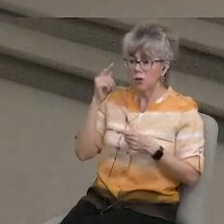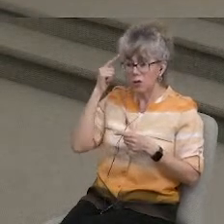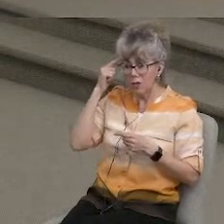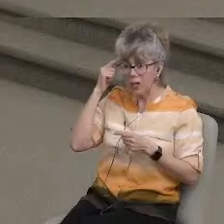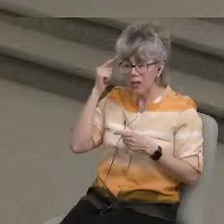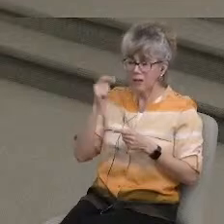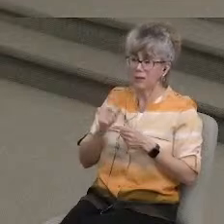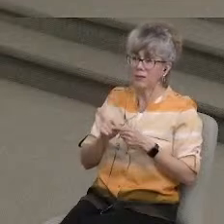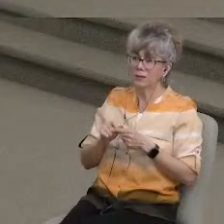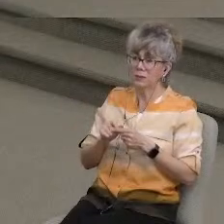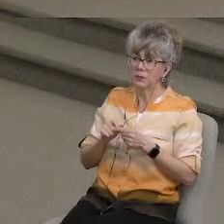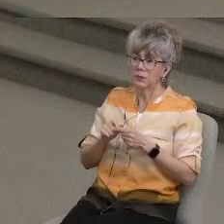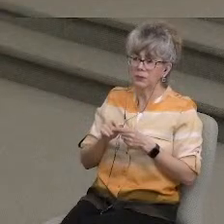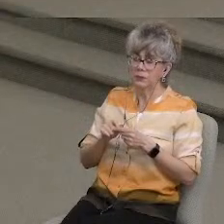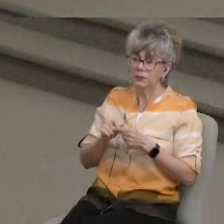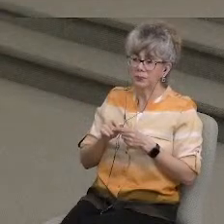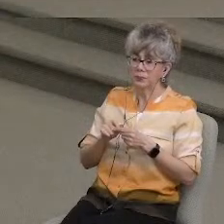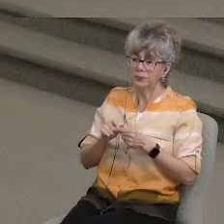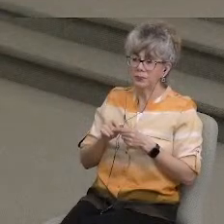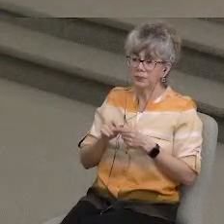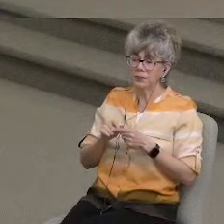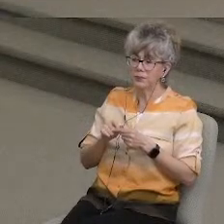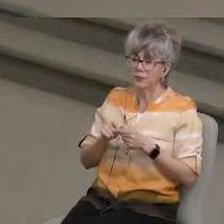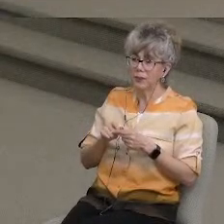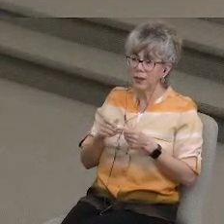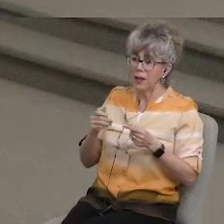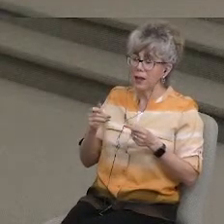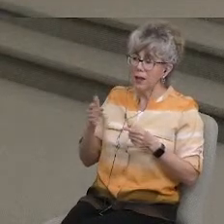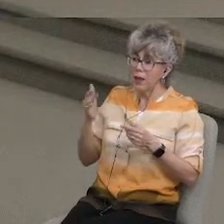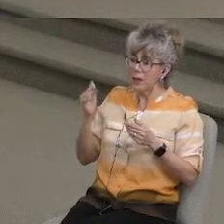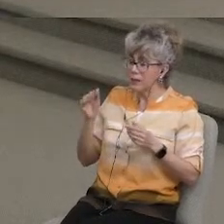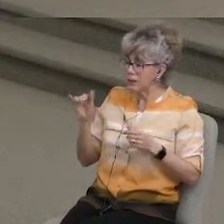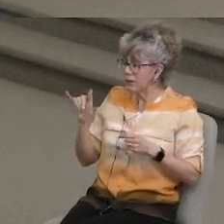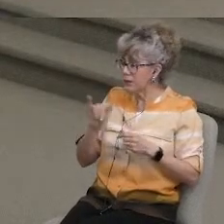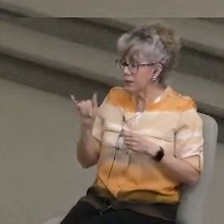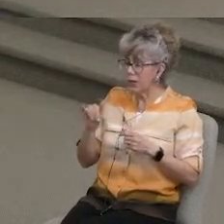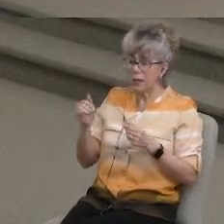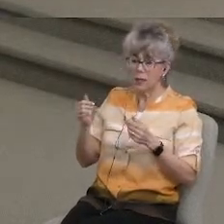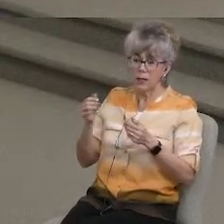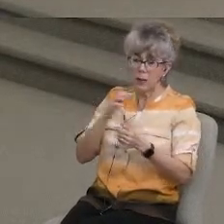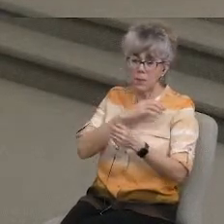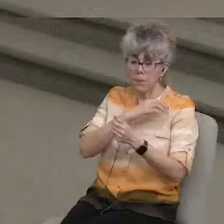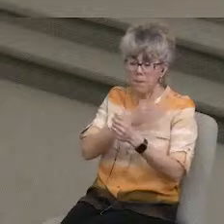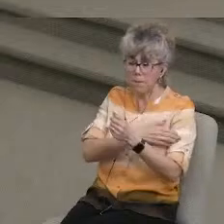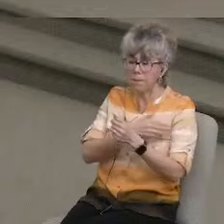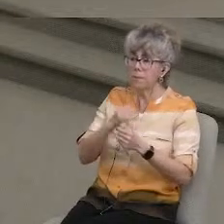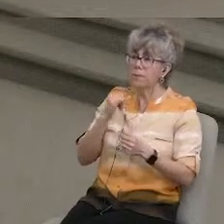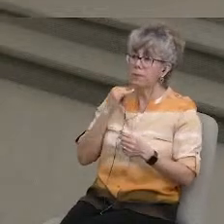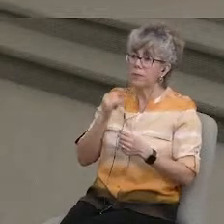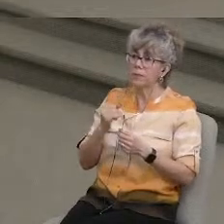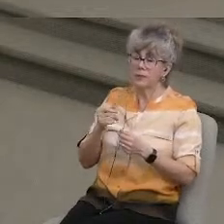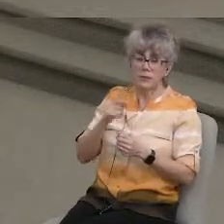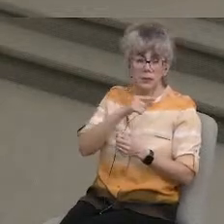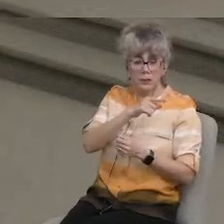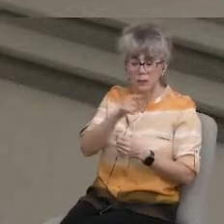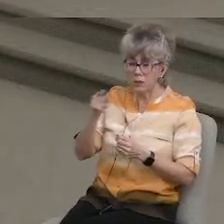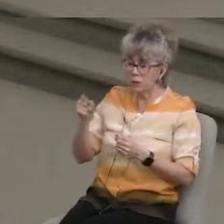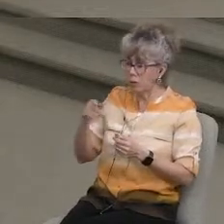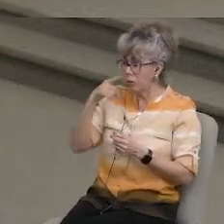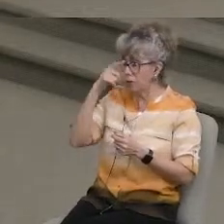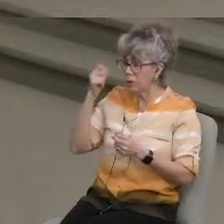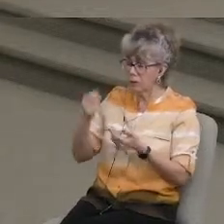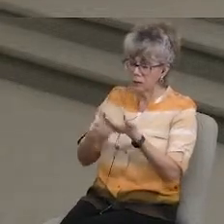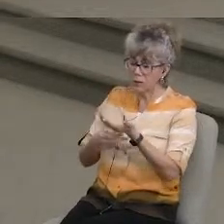saying. Here's what he needs. That same power is in you because of the resurrection. It's because